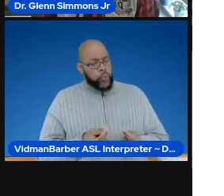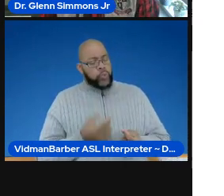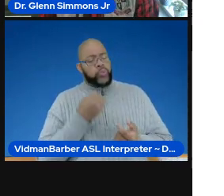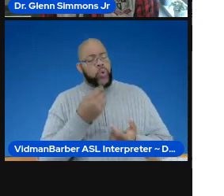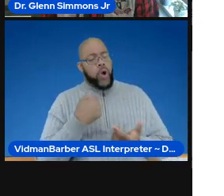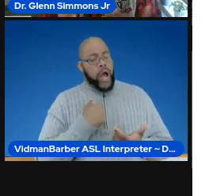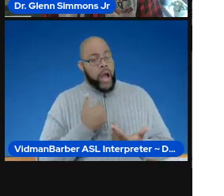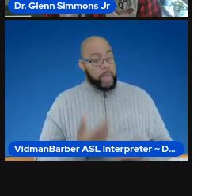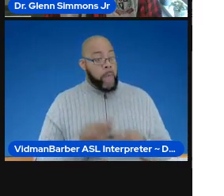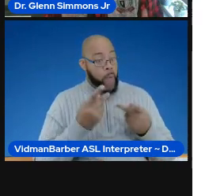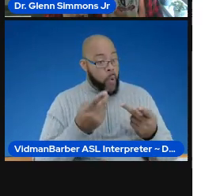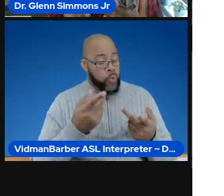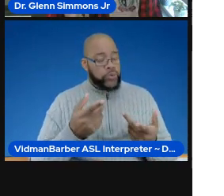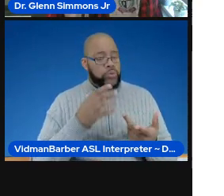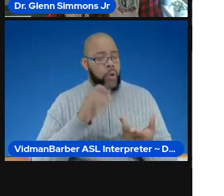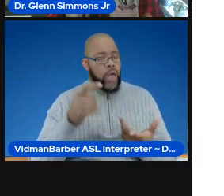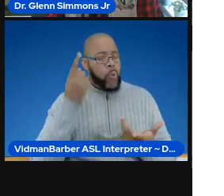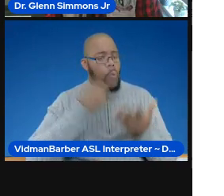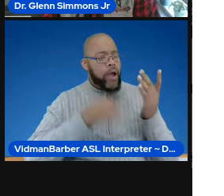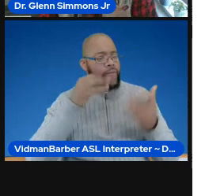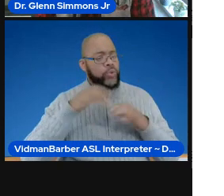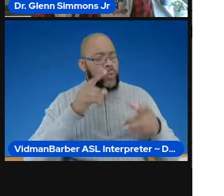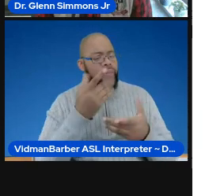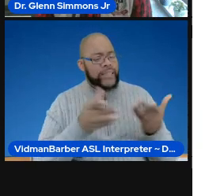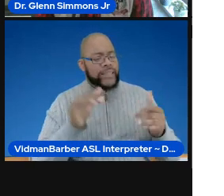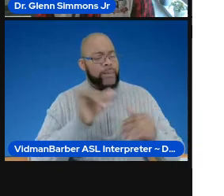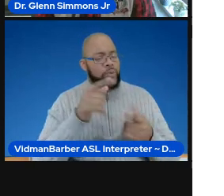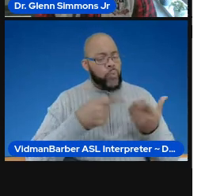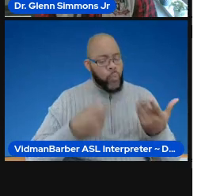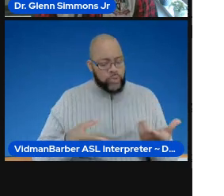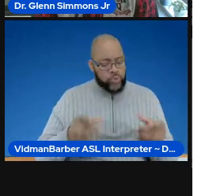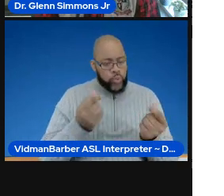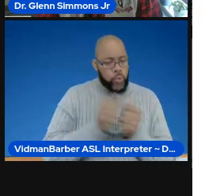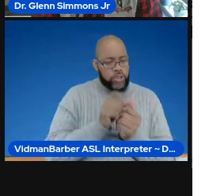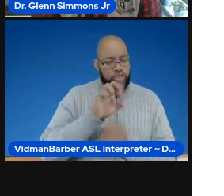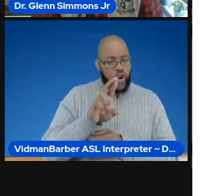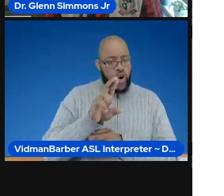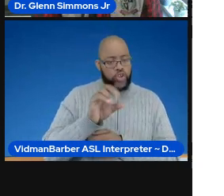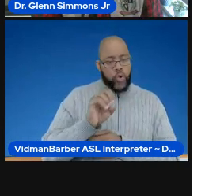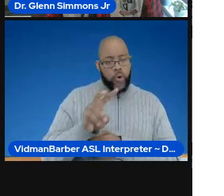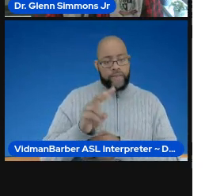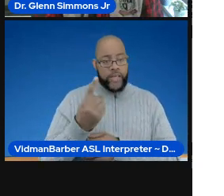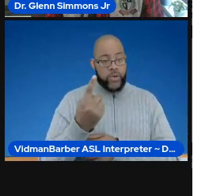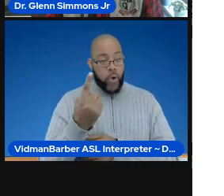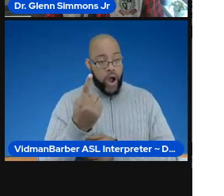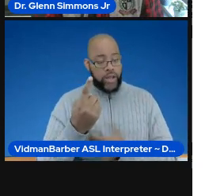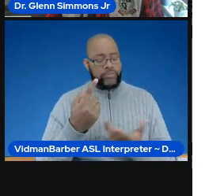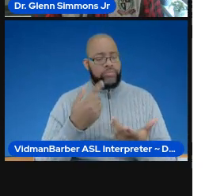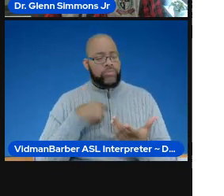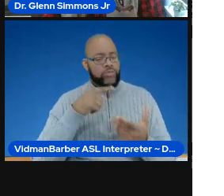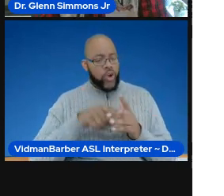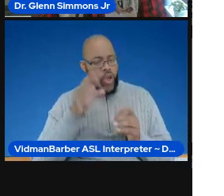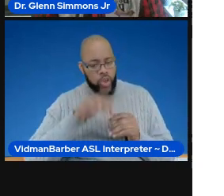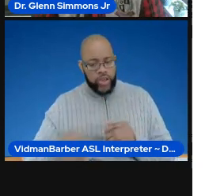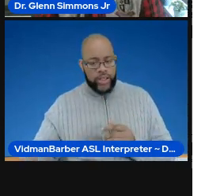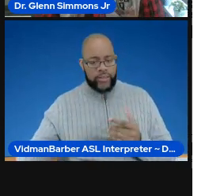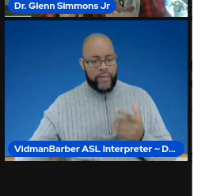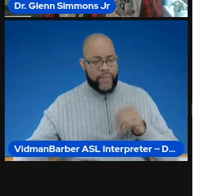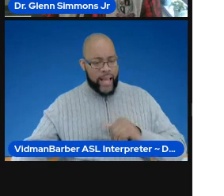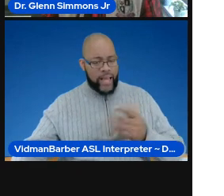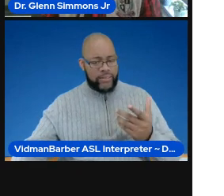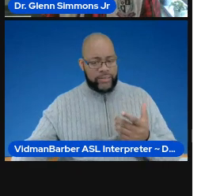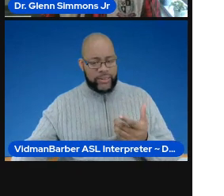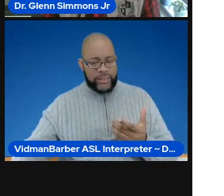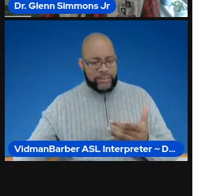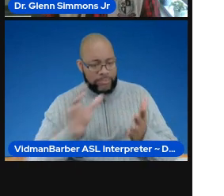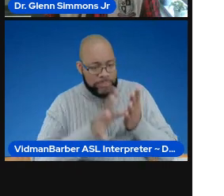I proposed that, well, what if we did things similar to what they had already done with SARS-CoV-1? Let's start looking at the excrement. Let's see